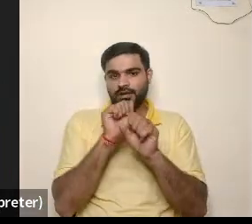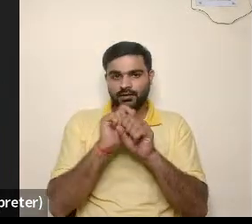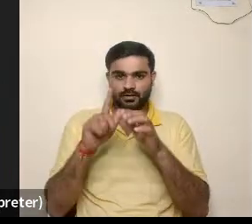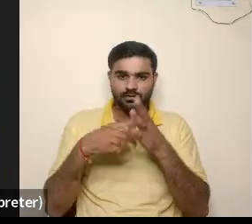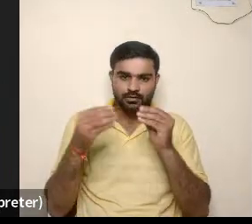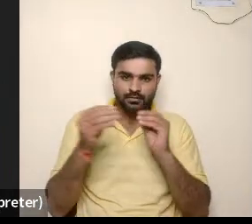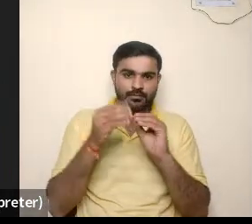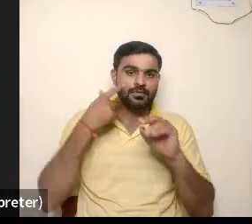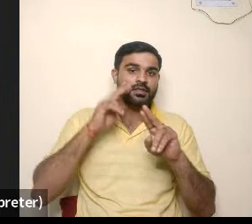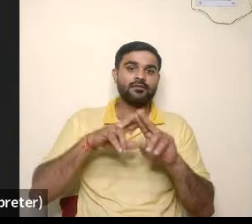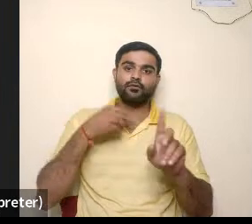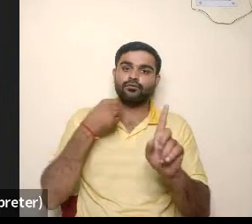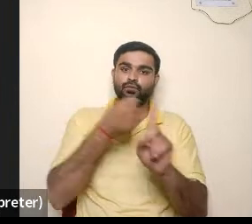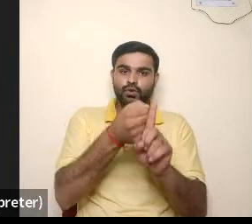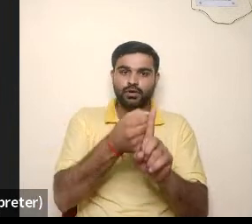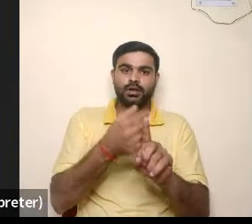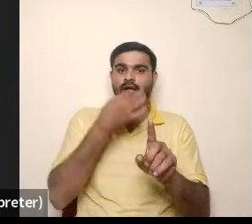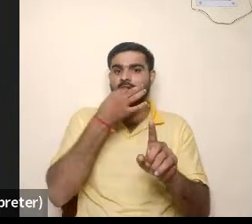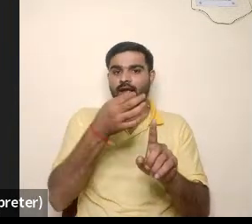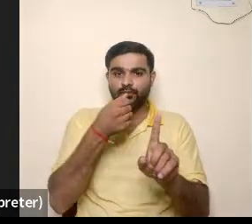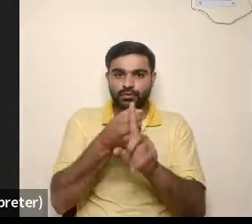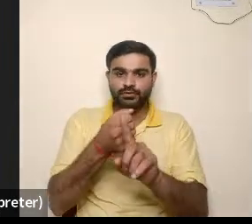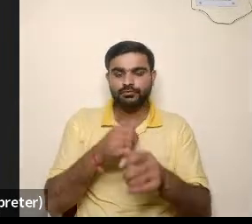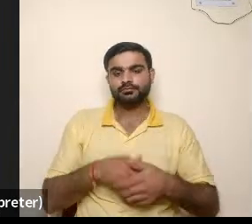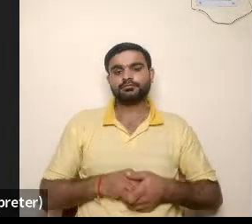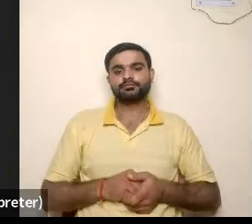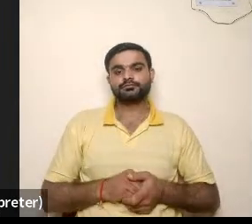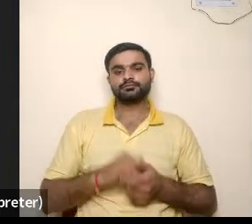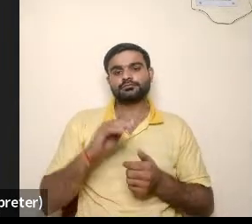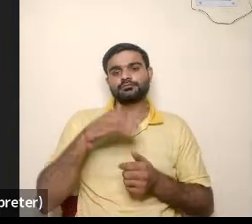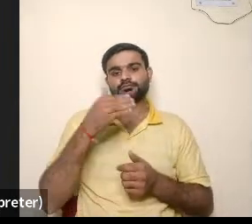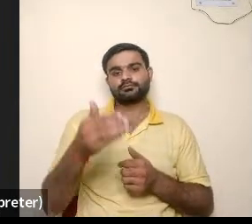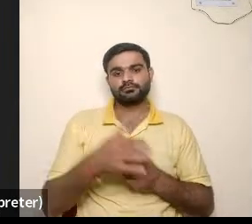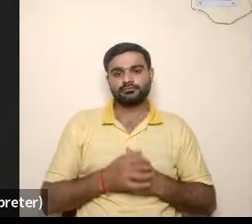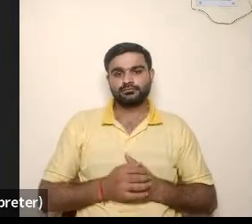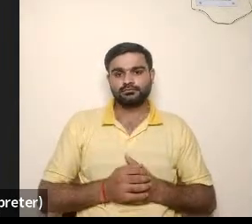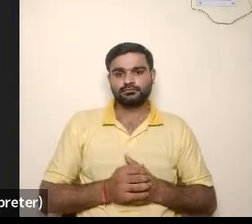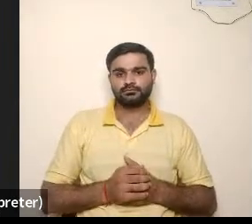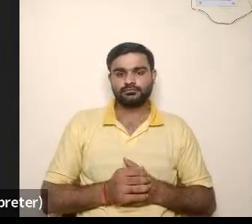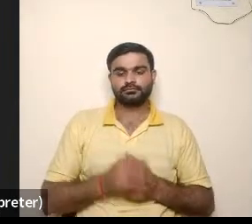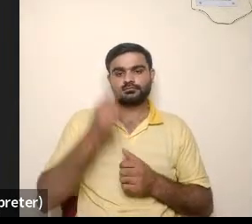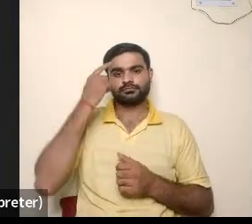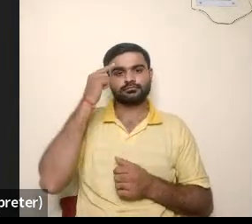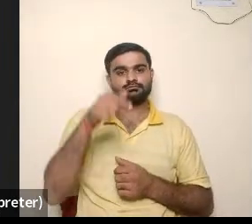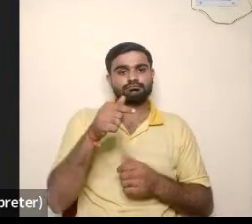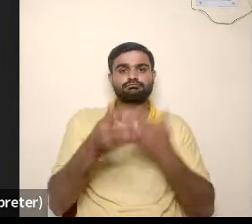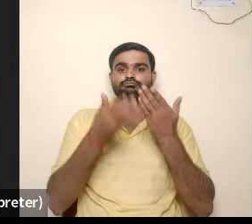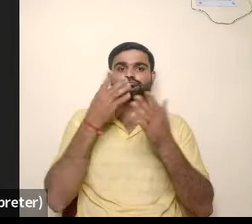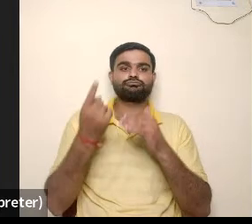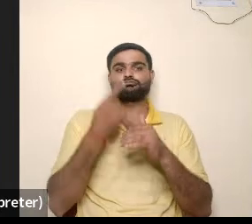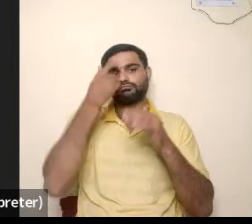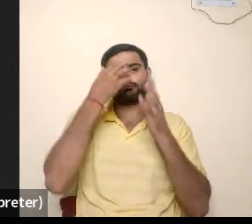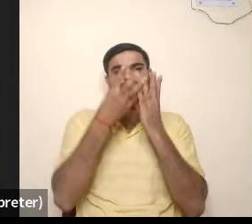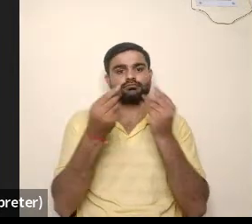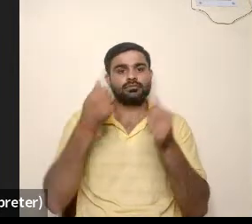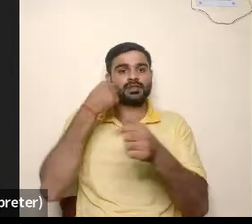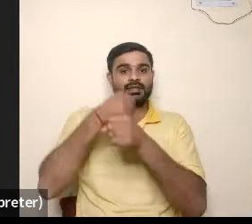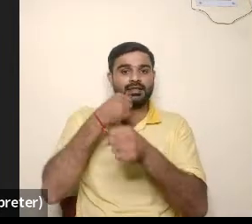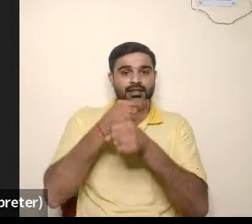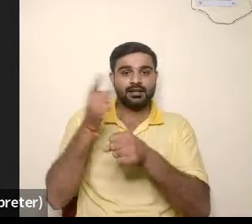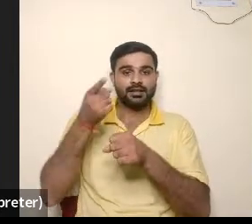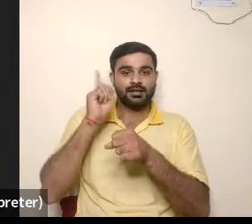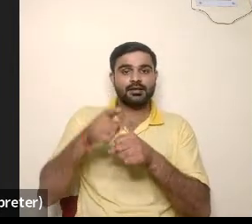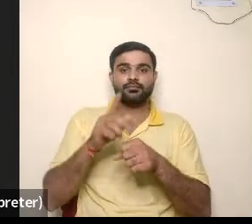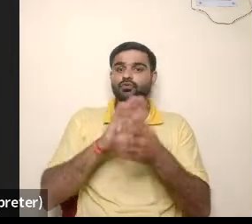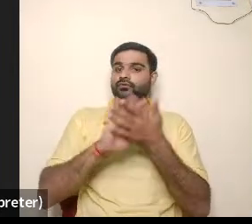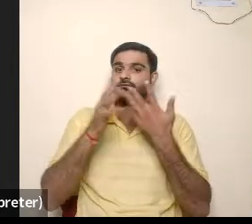can push for it and ask for it, and I think that would be the only solution. The government has nearly done